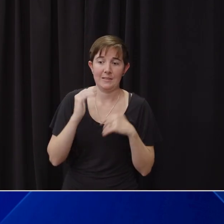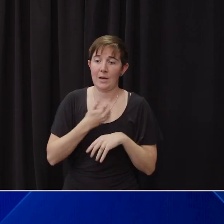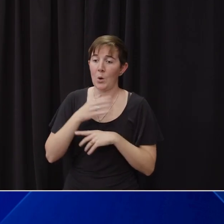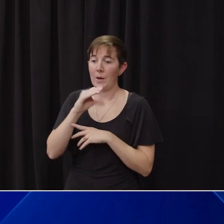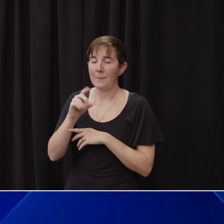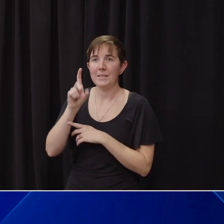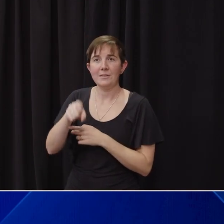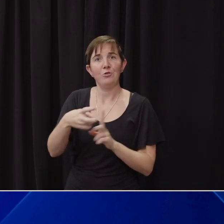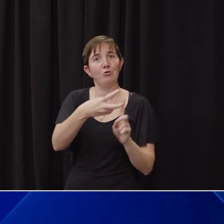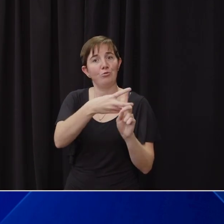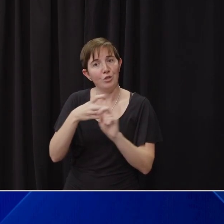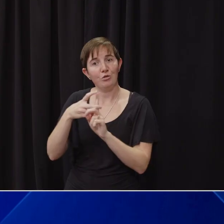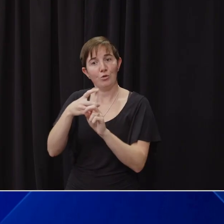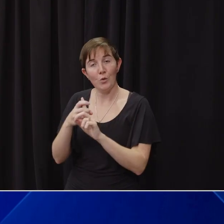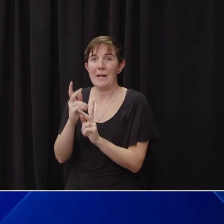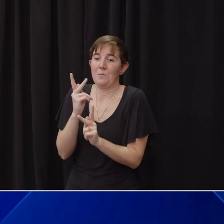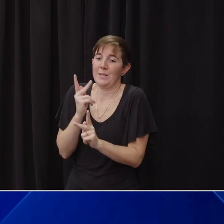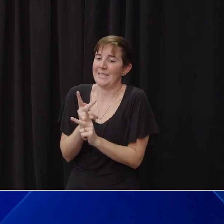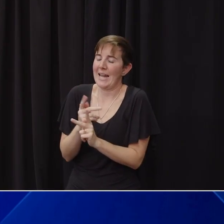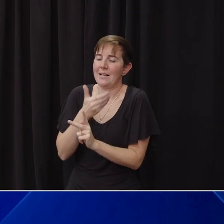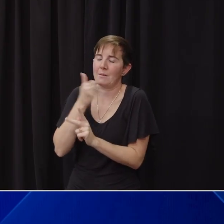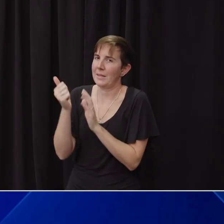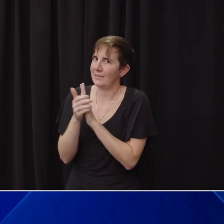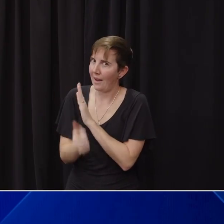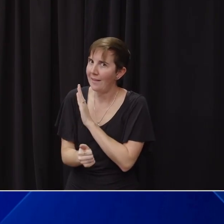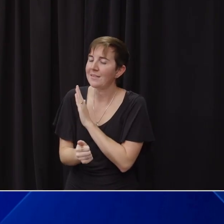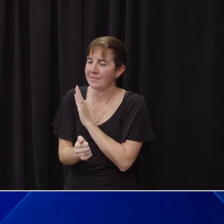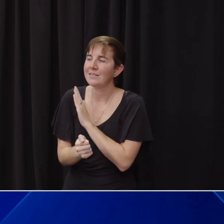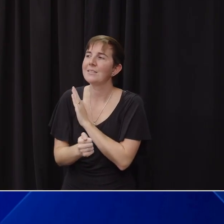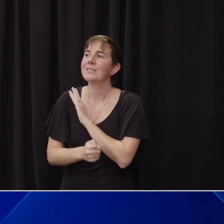to recruit and retain the best talent.